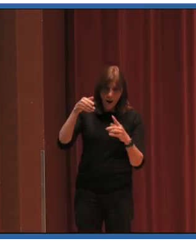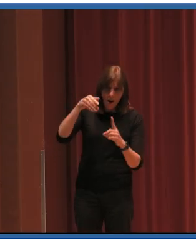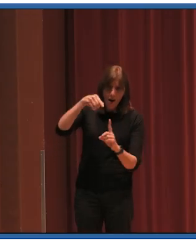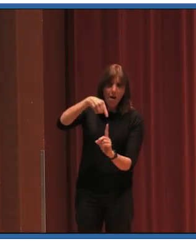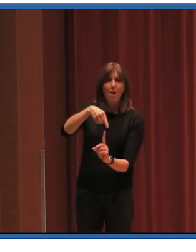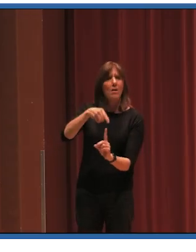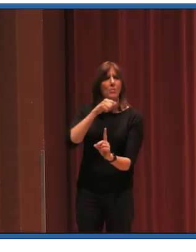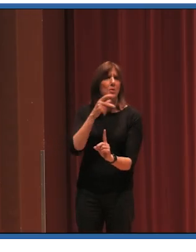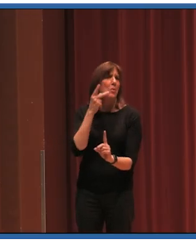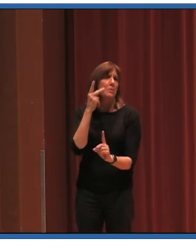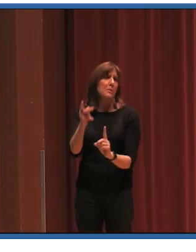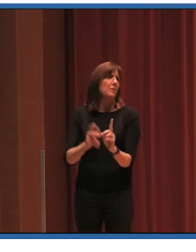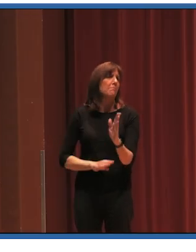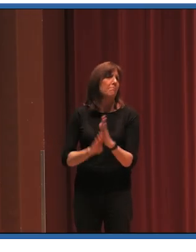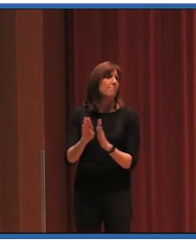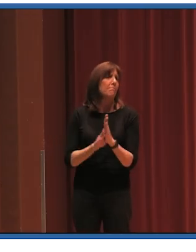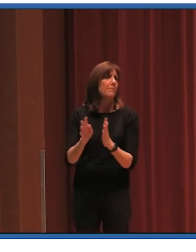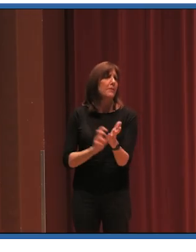today.